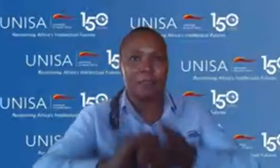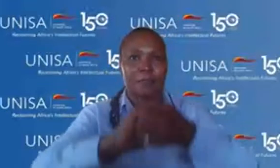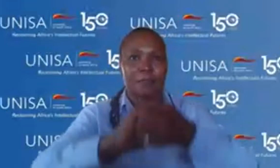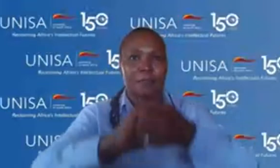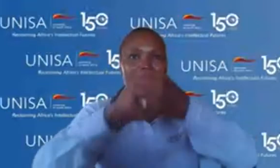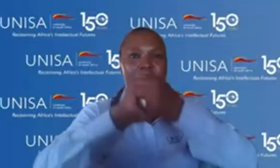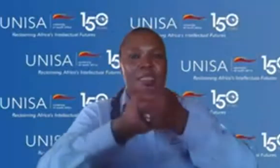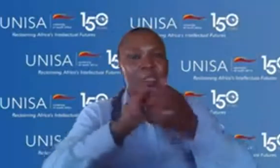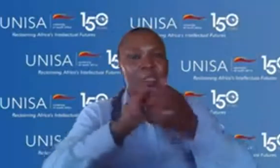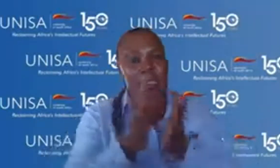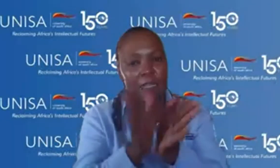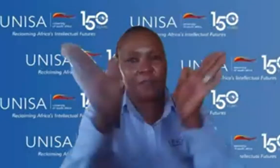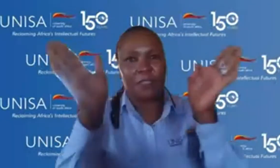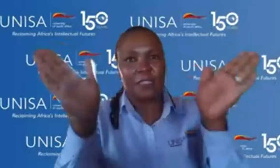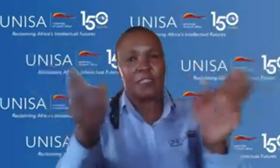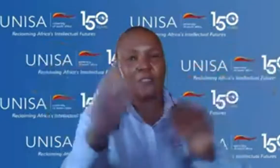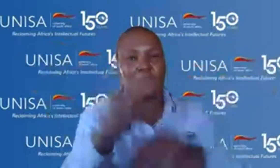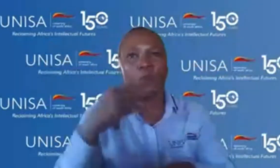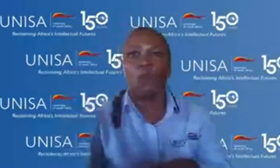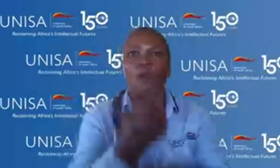times.